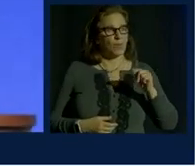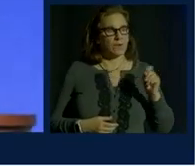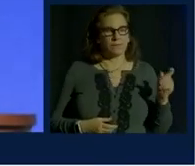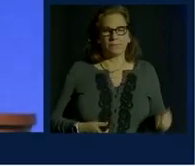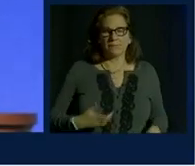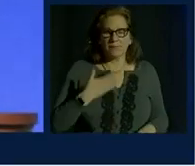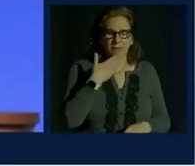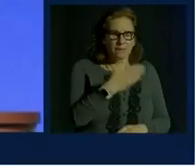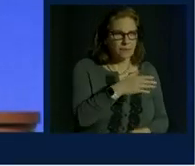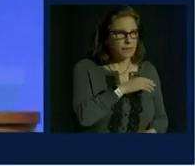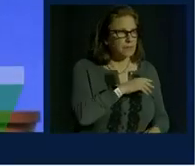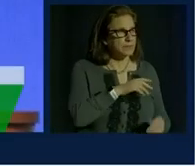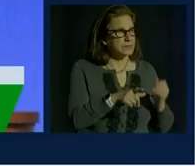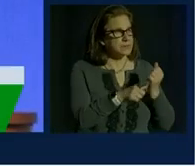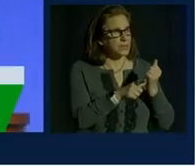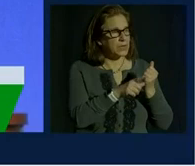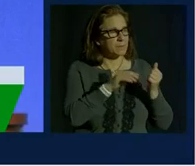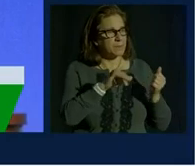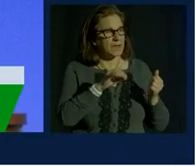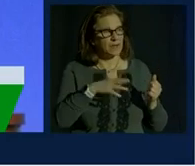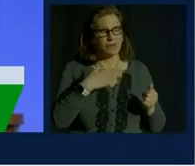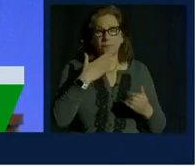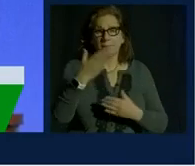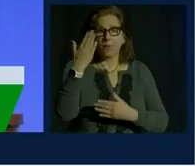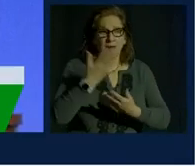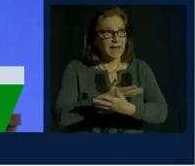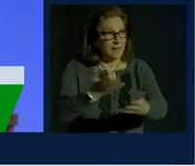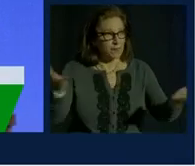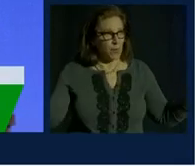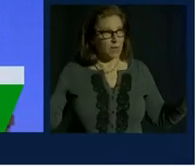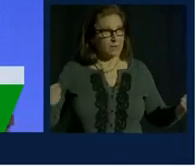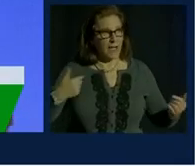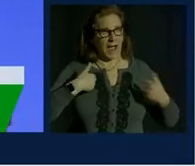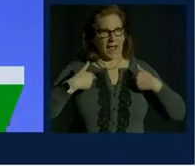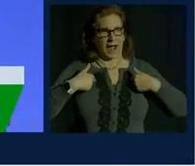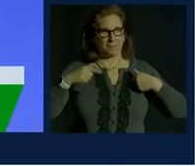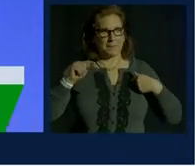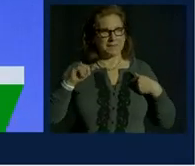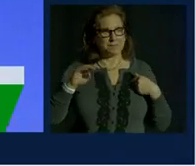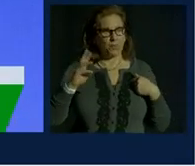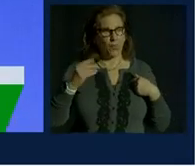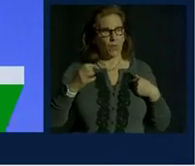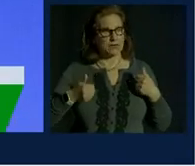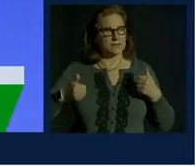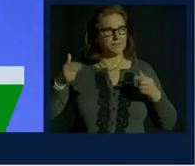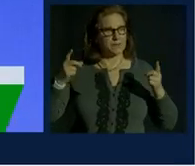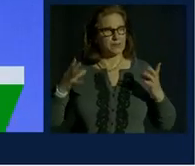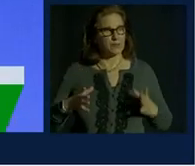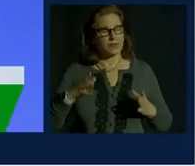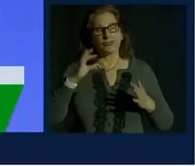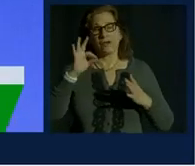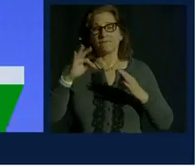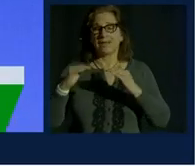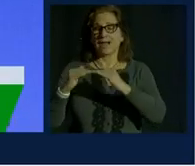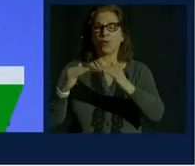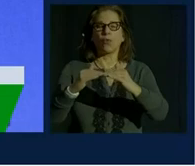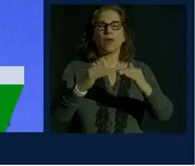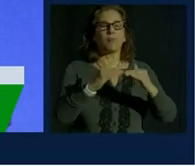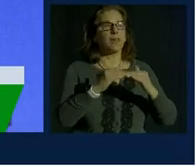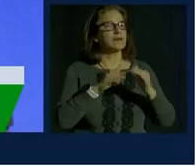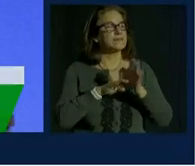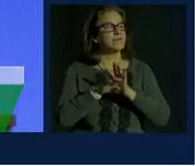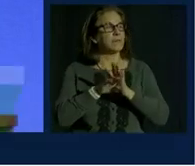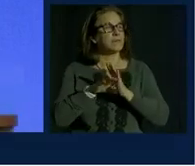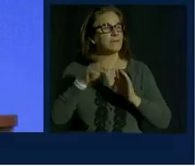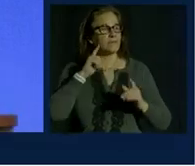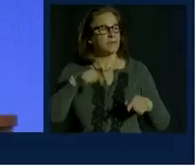Thank you, John. Good morning, everyone. My name is Tim White. I am the Director of Equitable Development in the Office of the Deputy Mayor for Planning and Economic